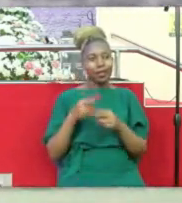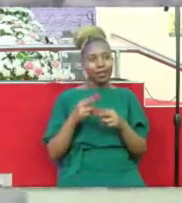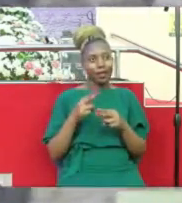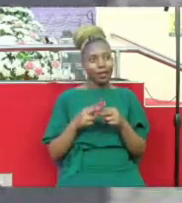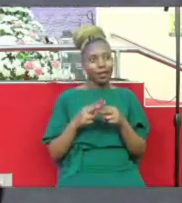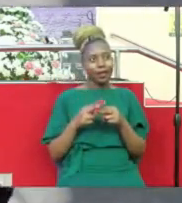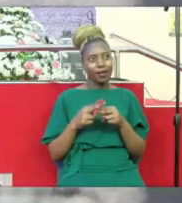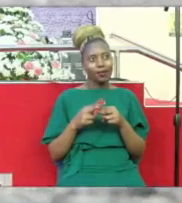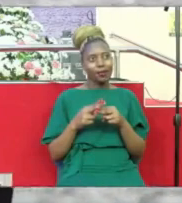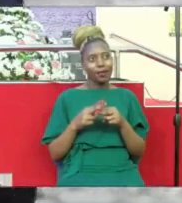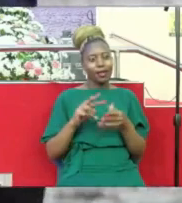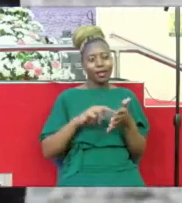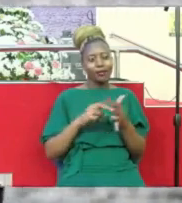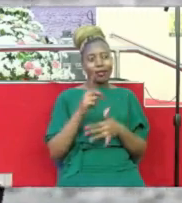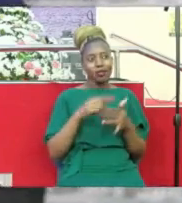means who is like God.